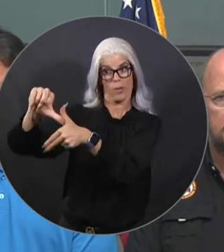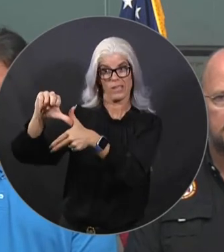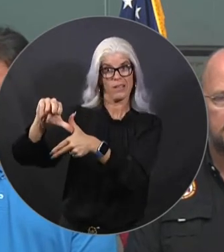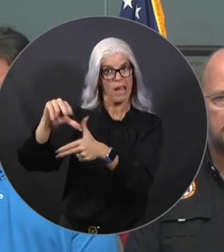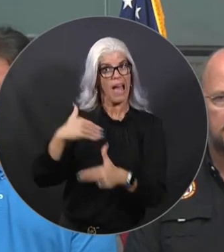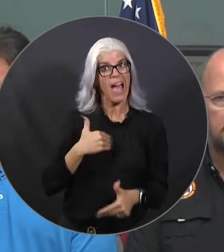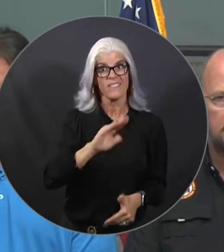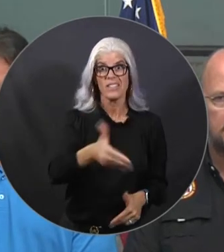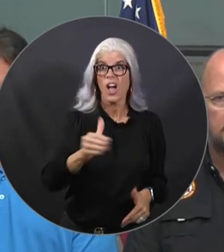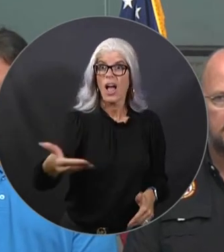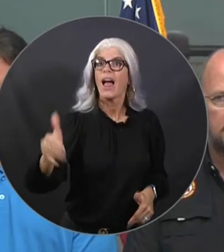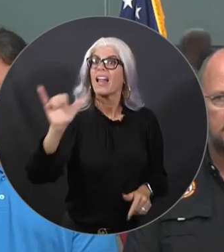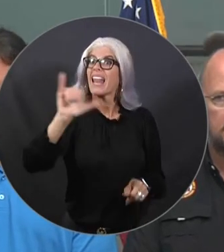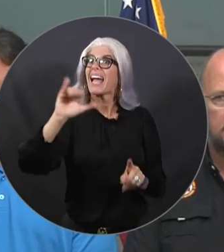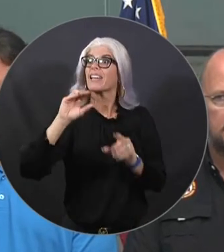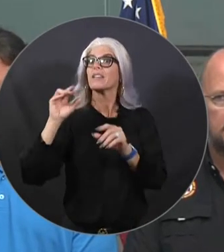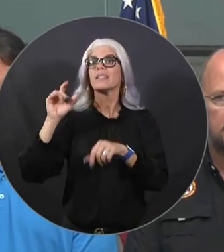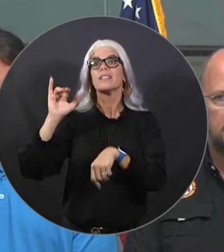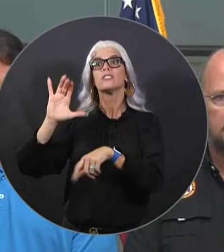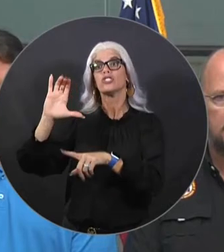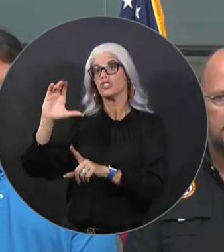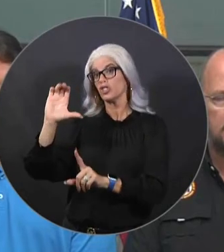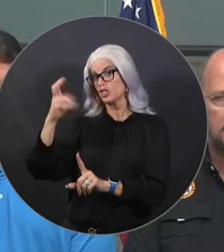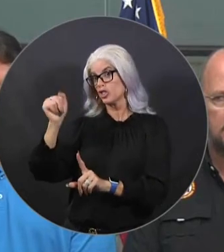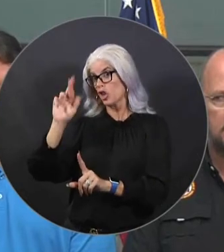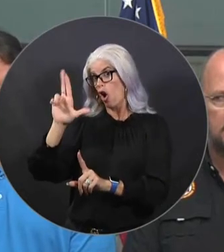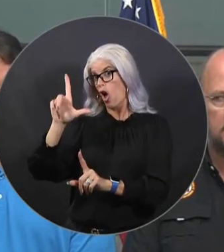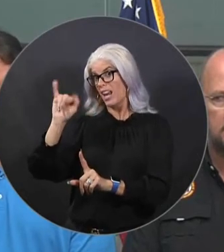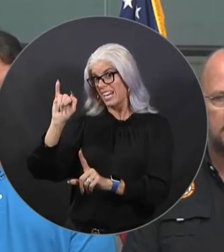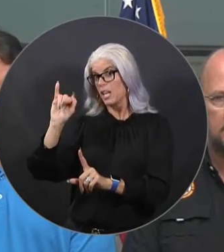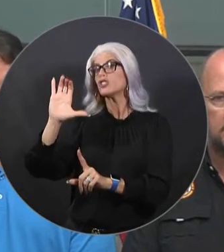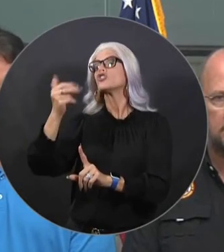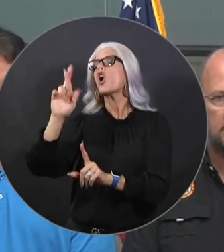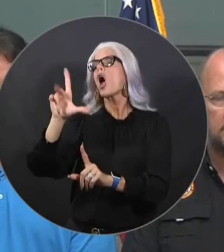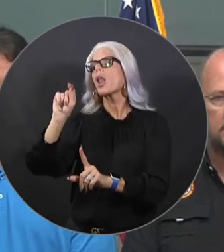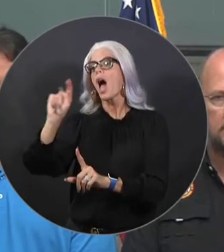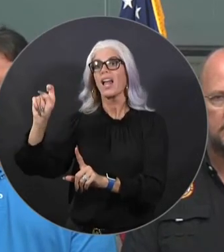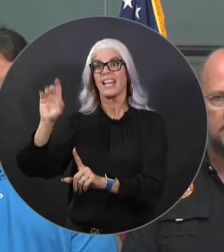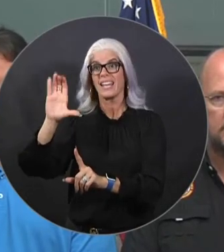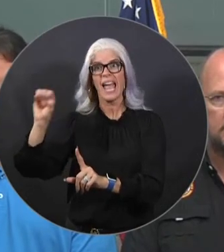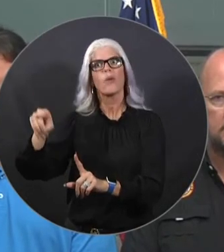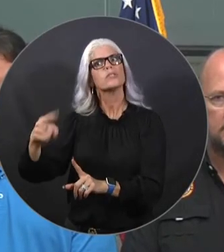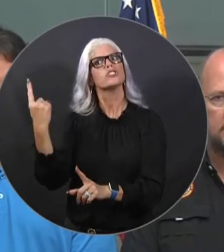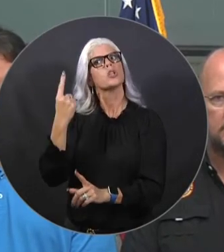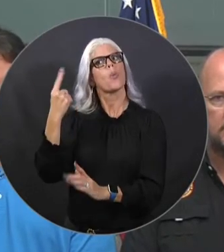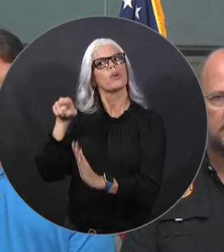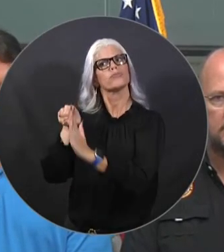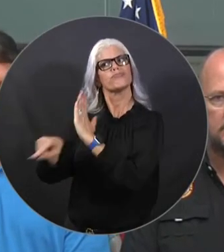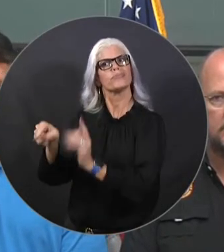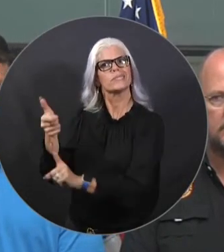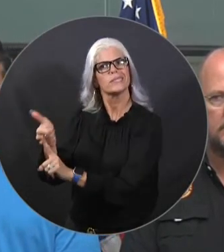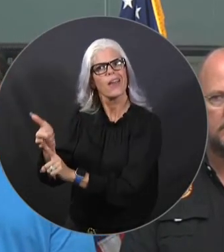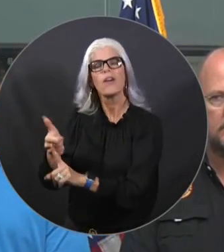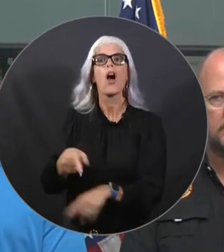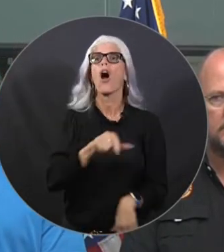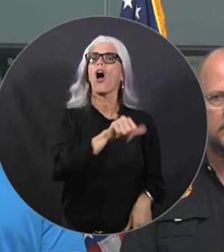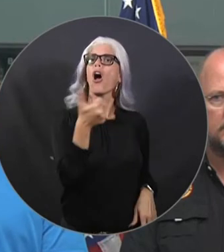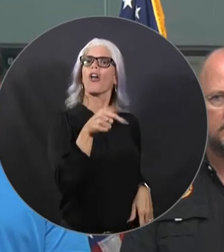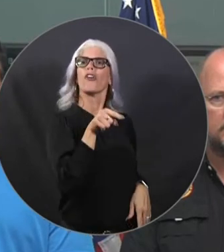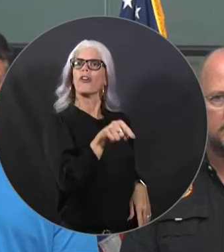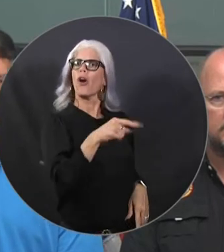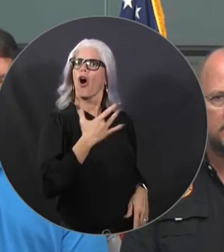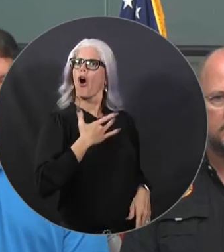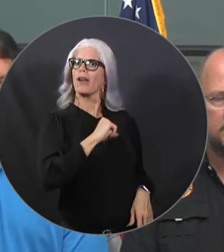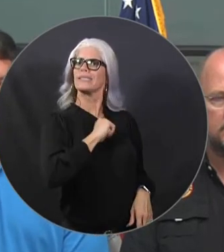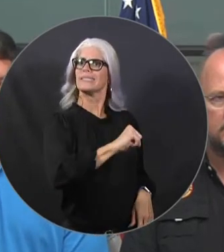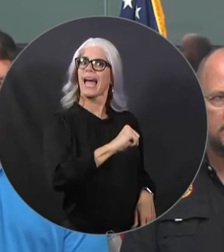reported a suicide during the storm. They also had somebody pass away from a heart attack because you don't have access to emergency services for a